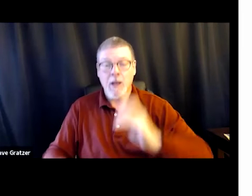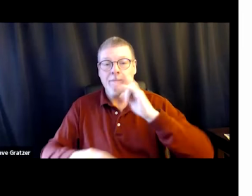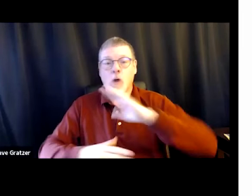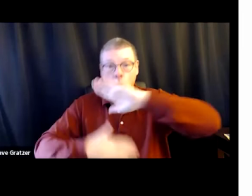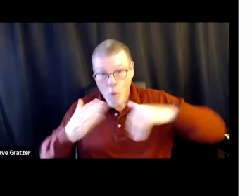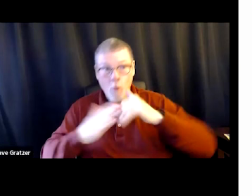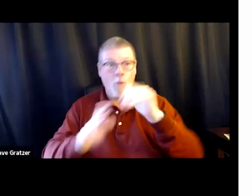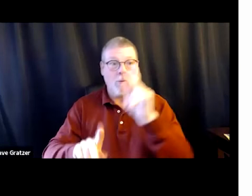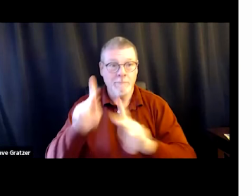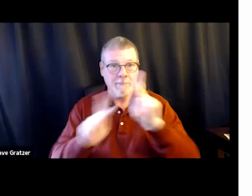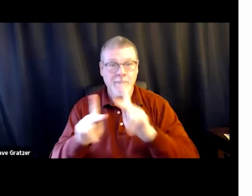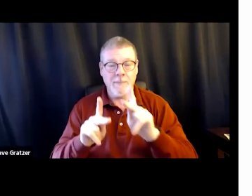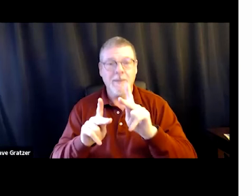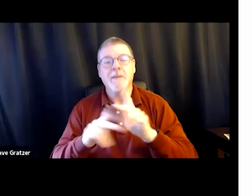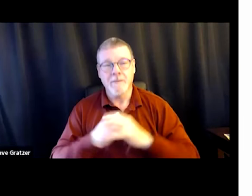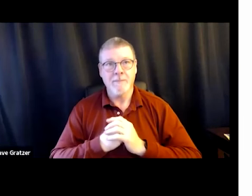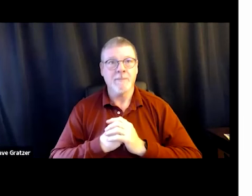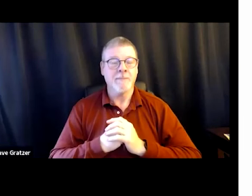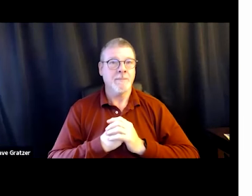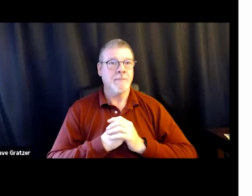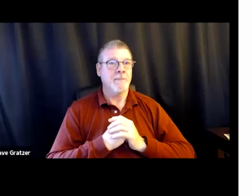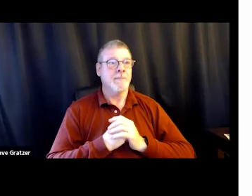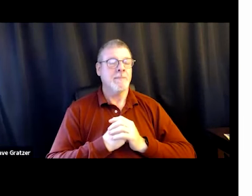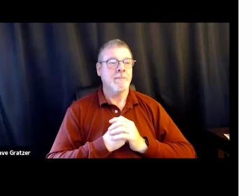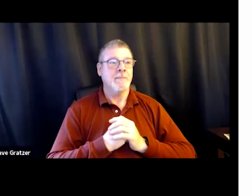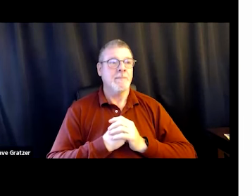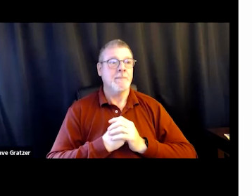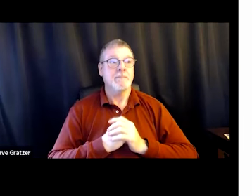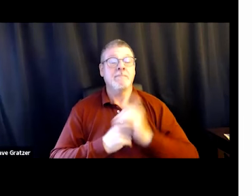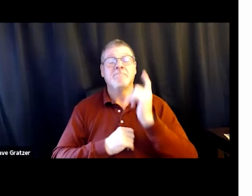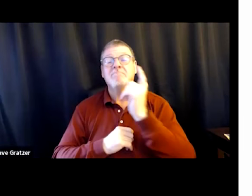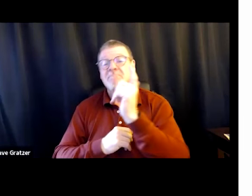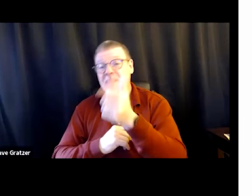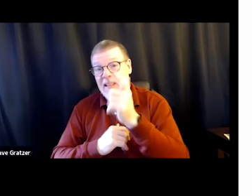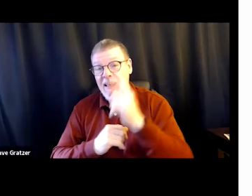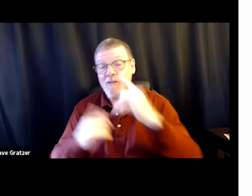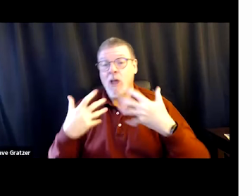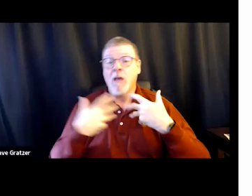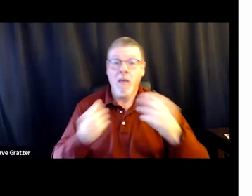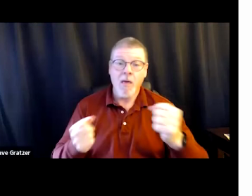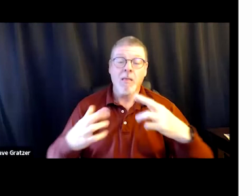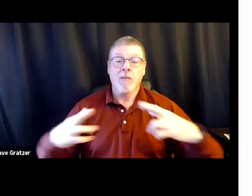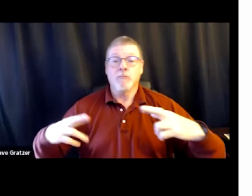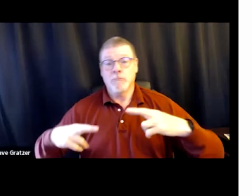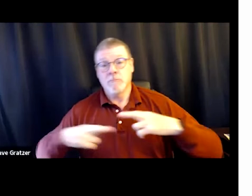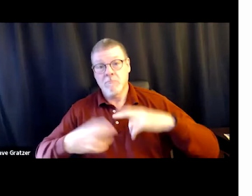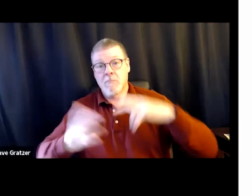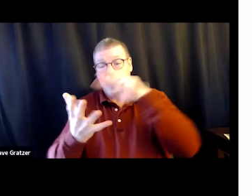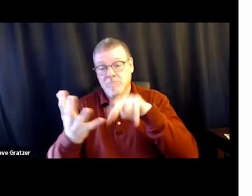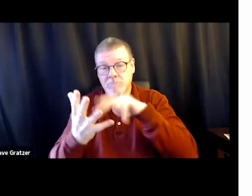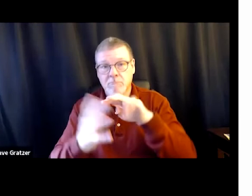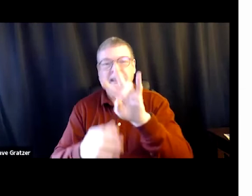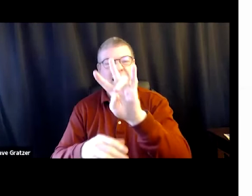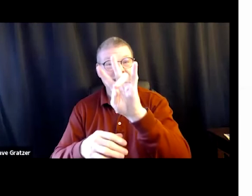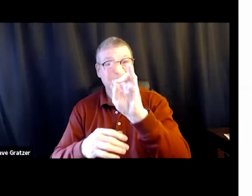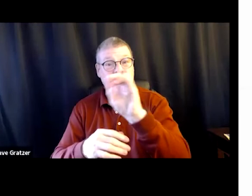Texas prison system with three or more conditions. Later, from the Health and Retirement Study, researchers report about 70%